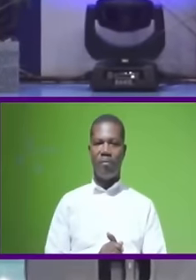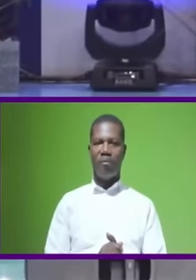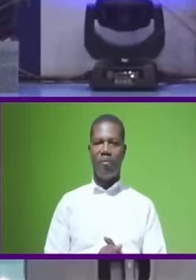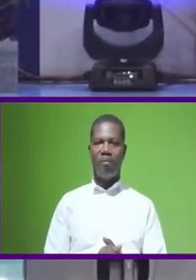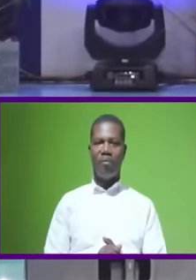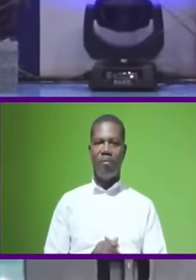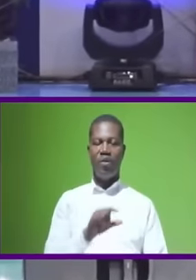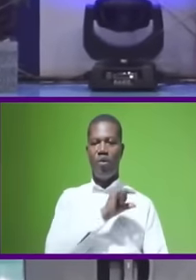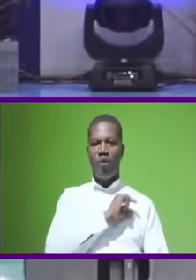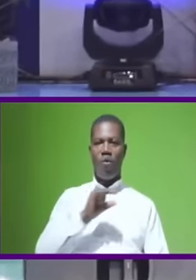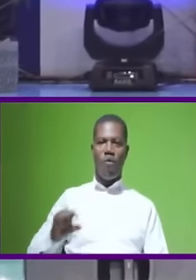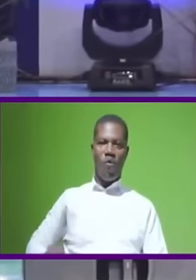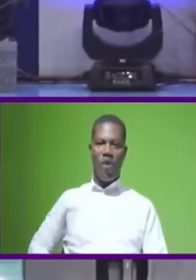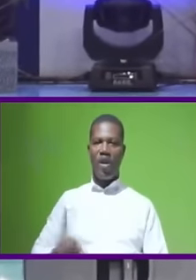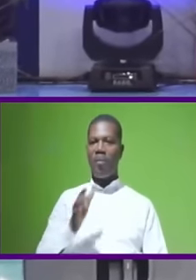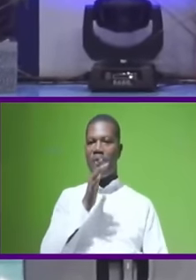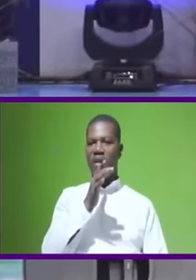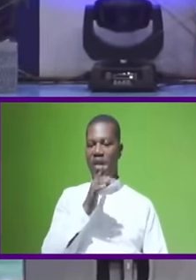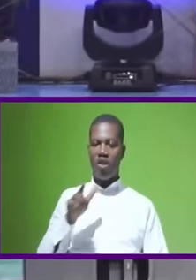Nana Himanum.